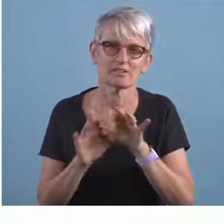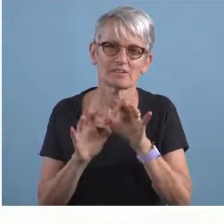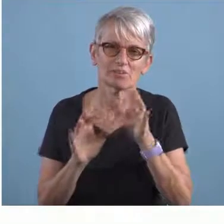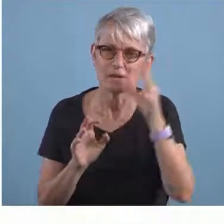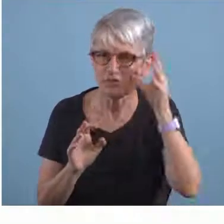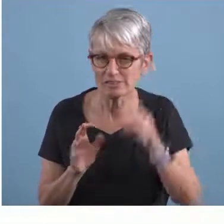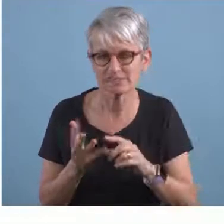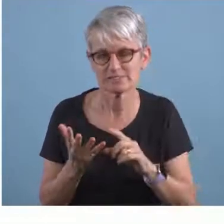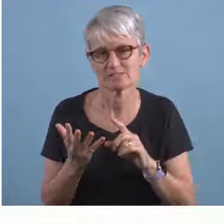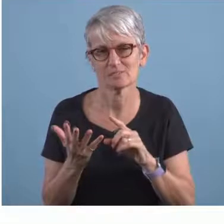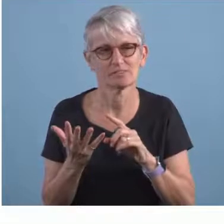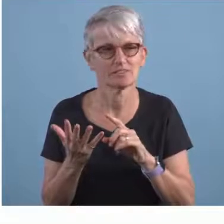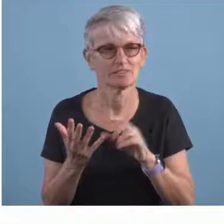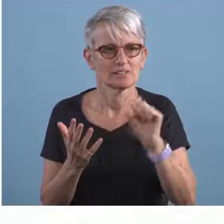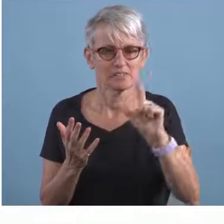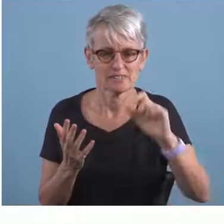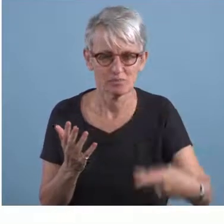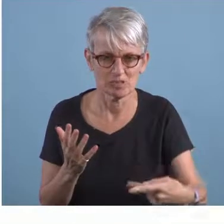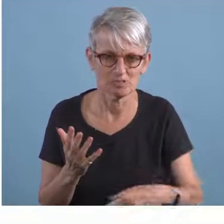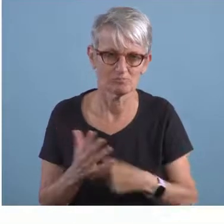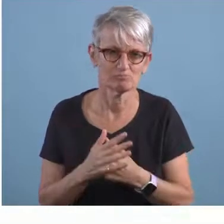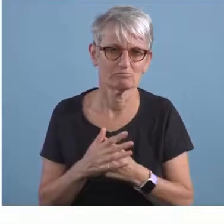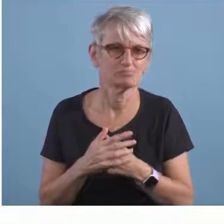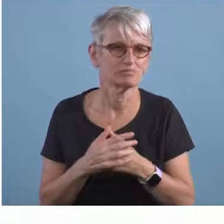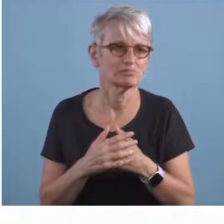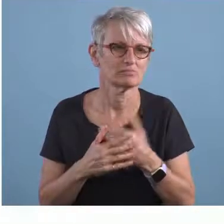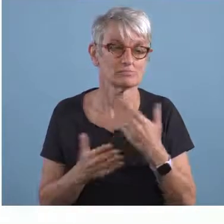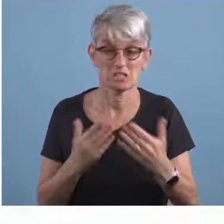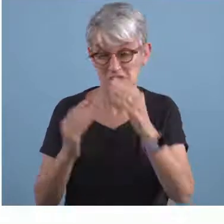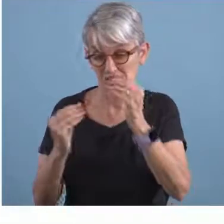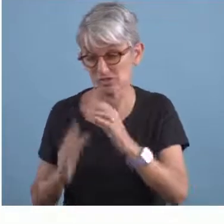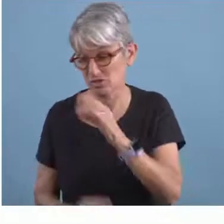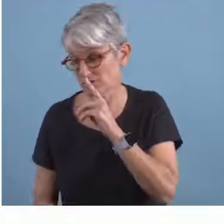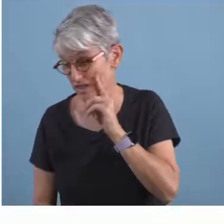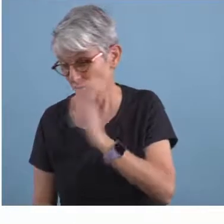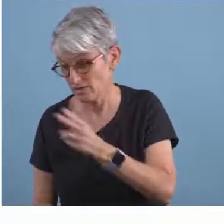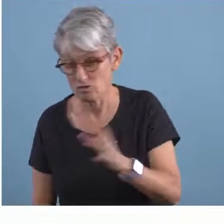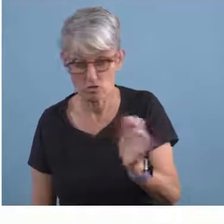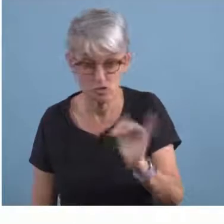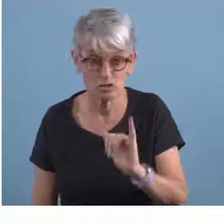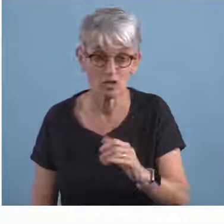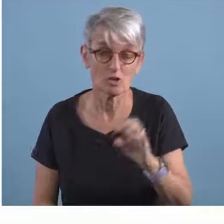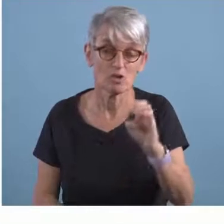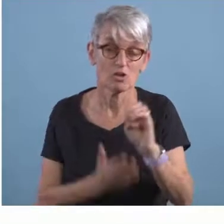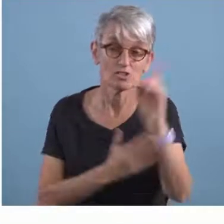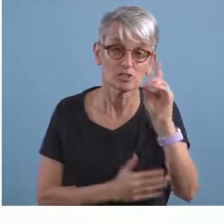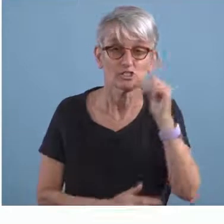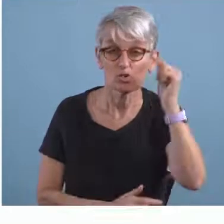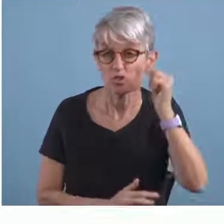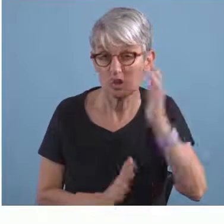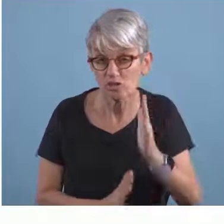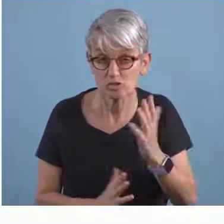parents, the SLPs, maybe the teachers of the deaf and hard of hearing too, or the educational audiologists,